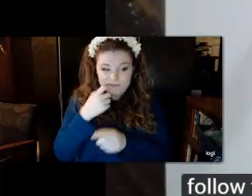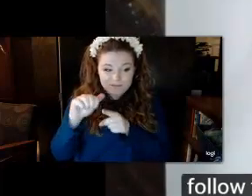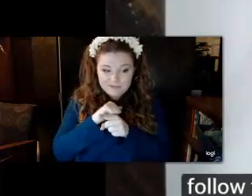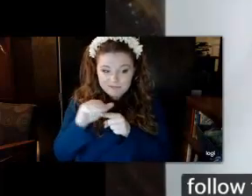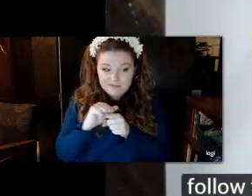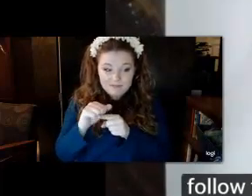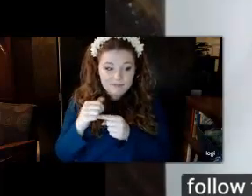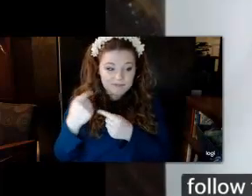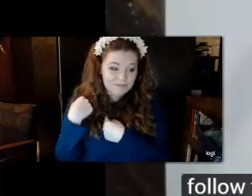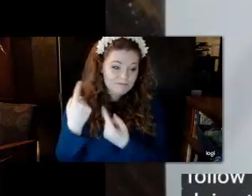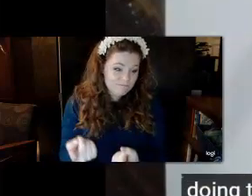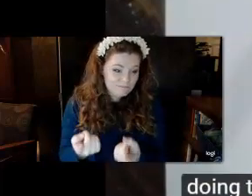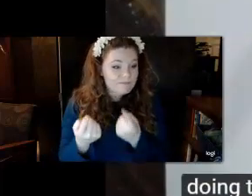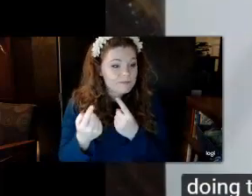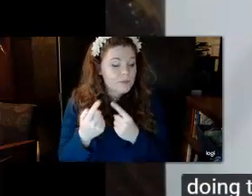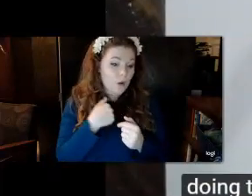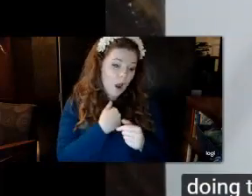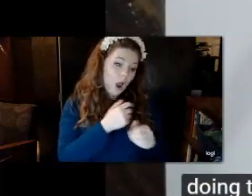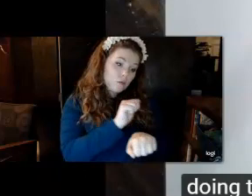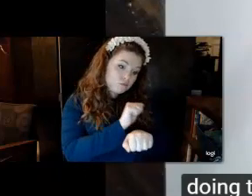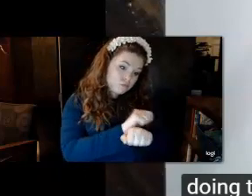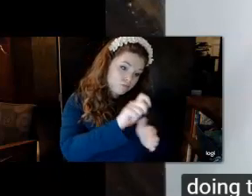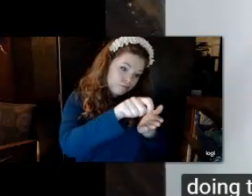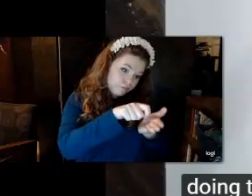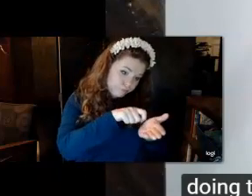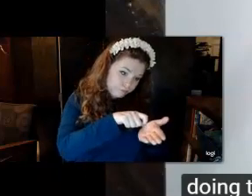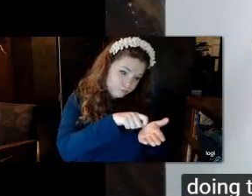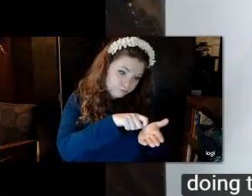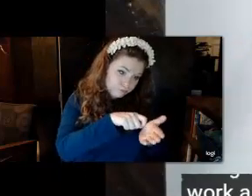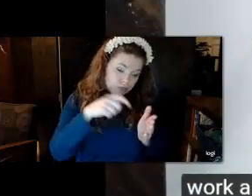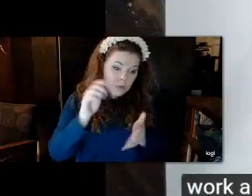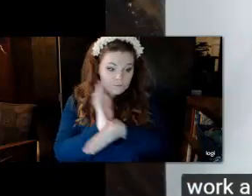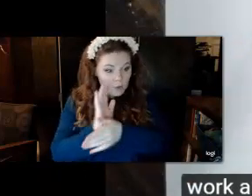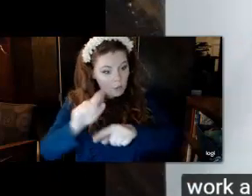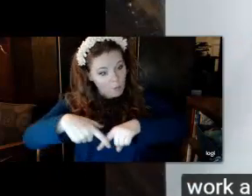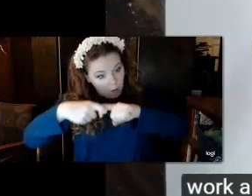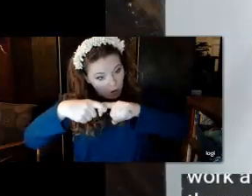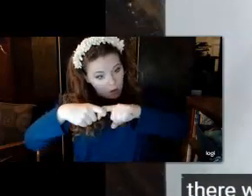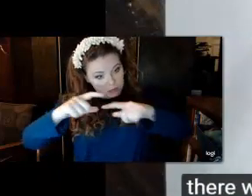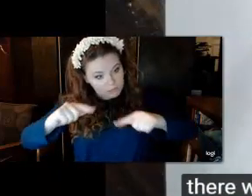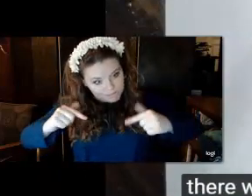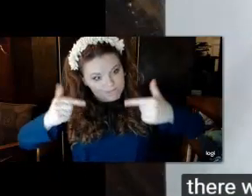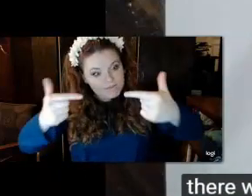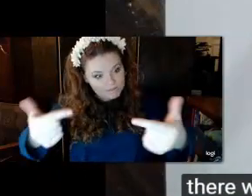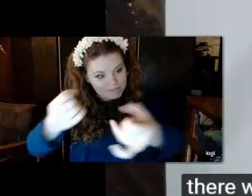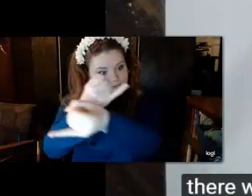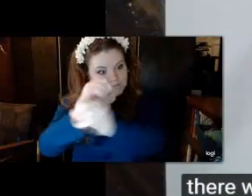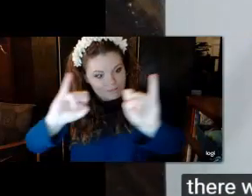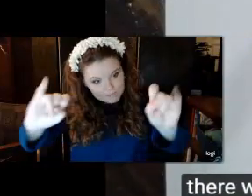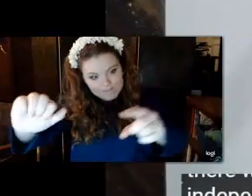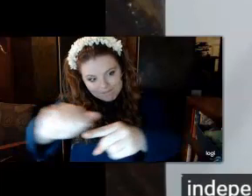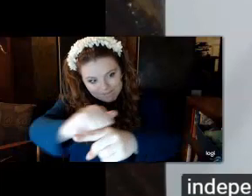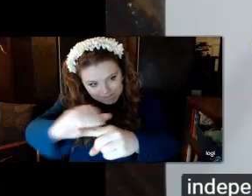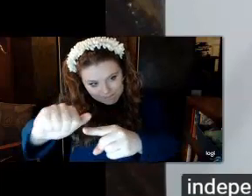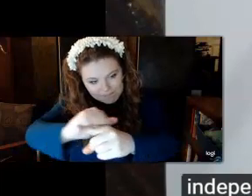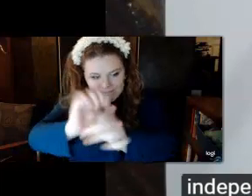this time, where I complete the work and then the video will pause. There will be some times for you to work independently on your own. It's